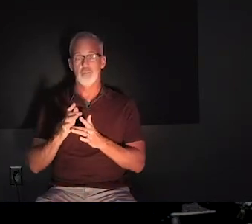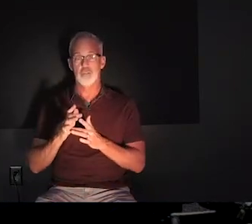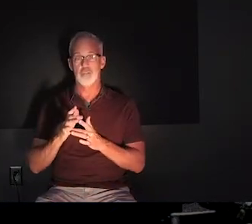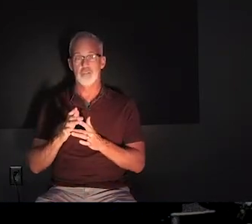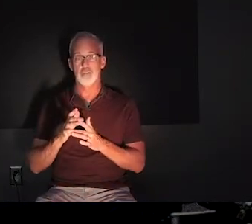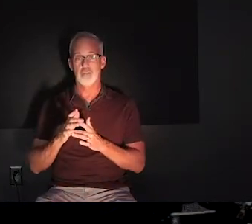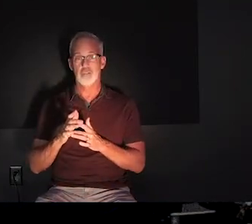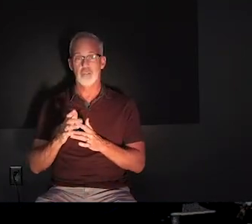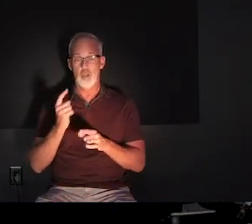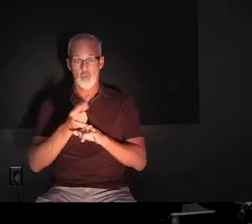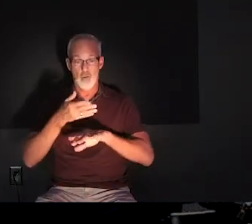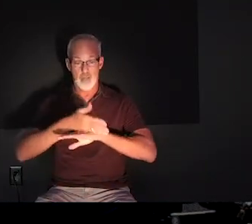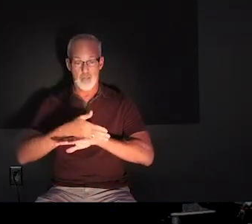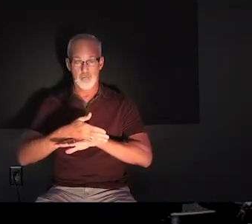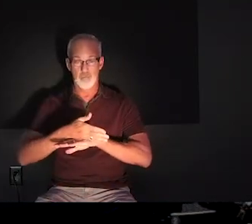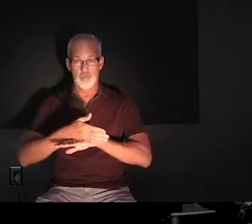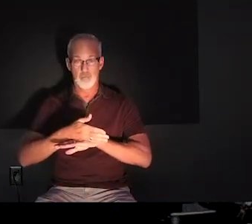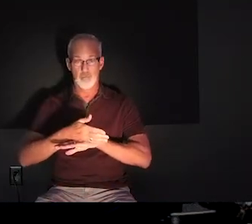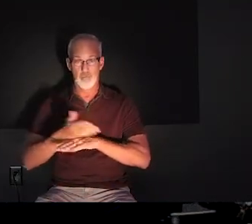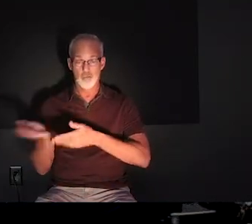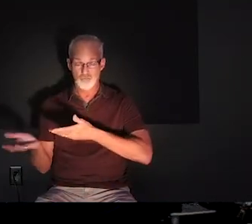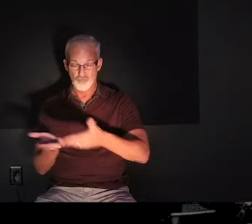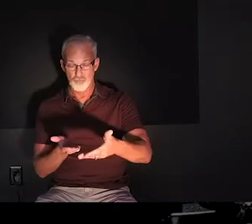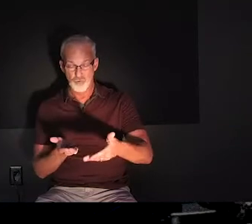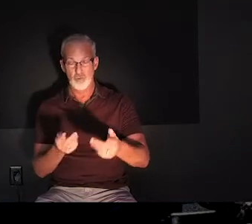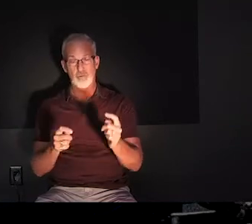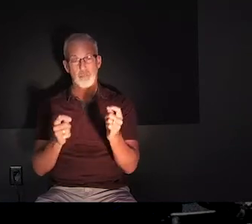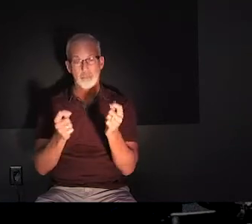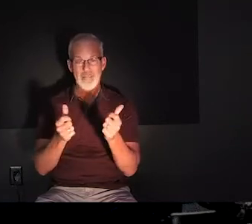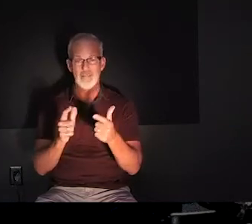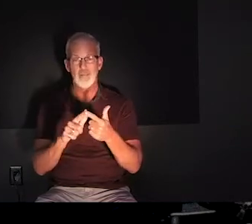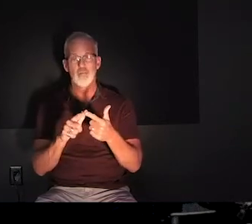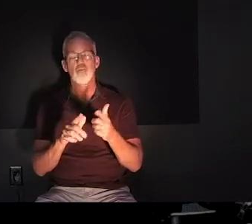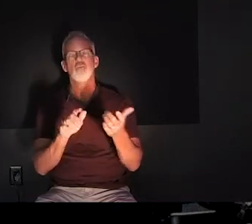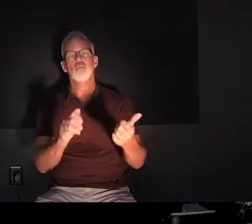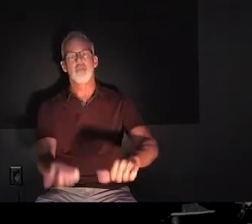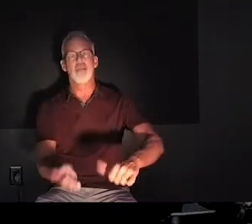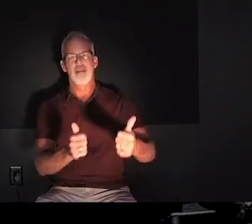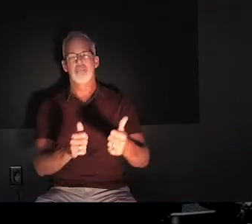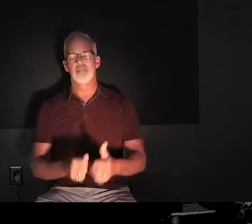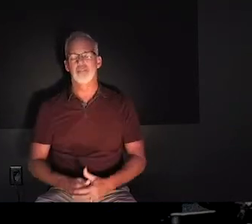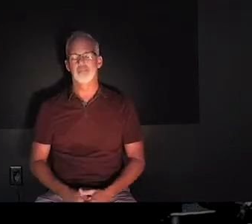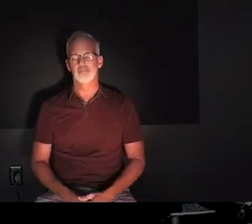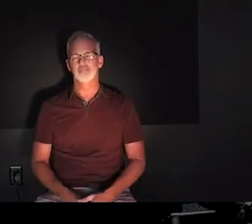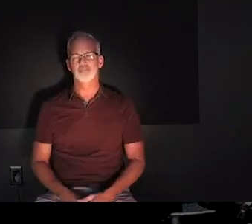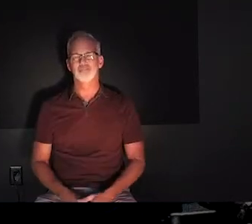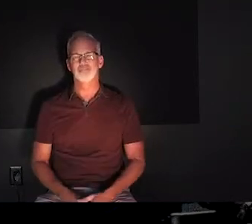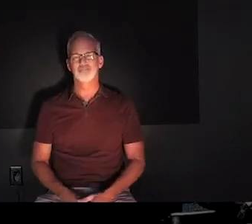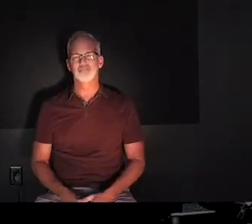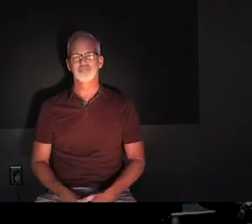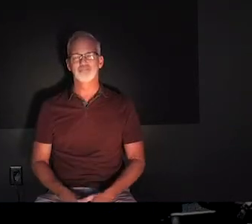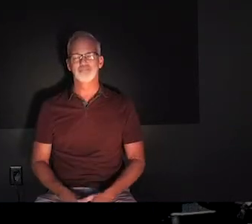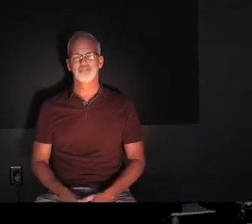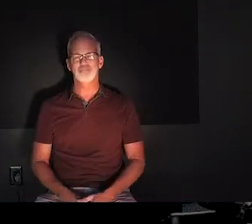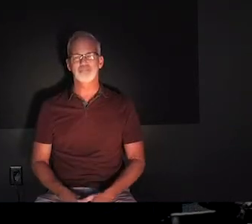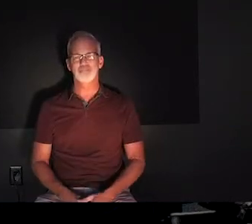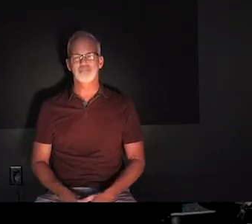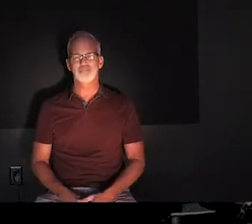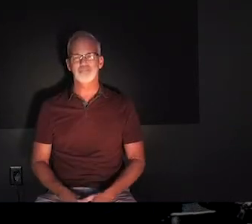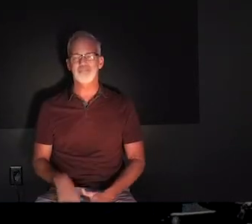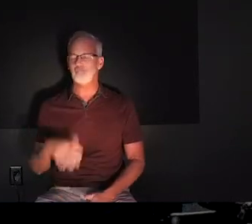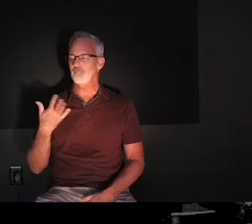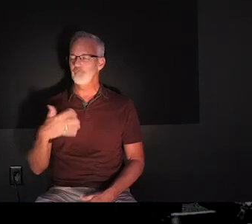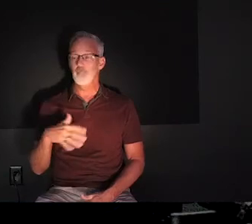yes to Jesus, he immediately took him, they found the water, and he baptized him. Can I tell